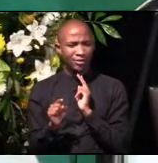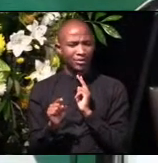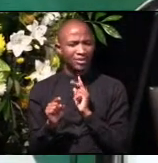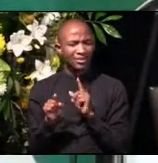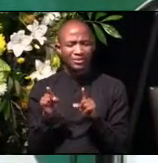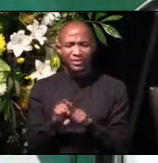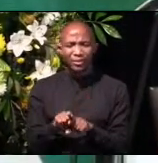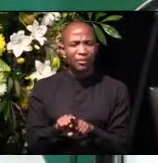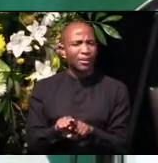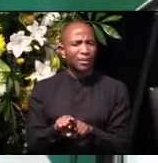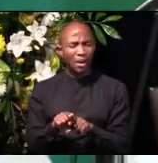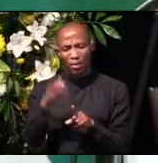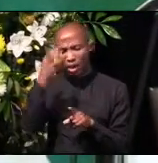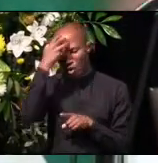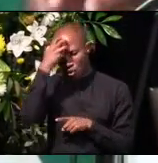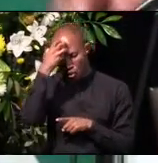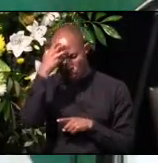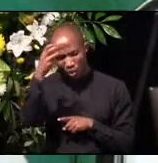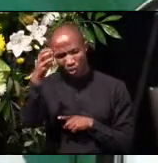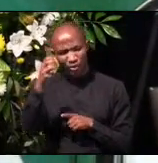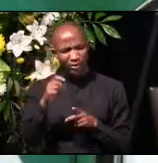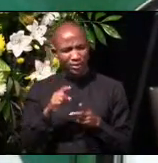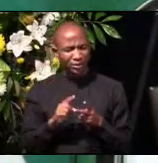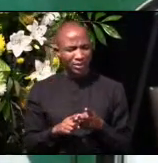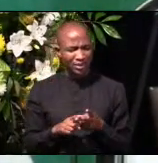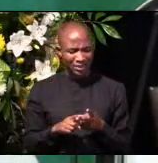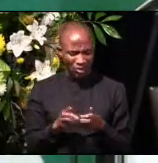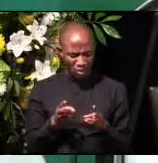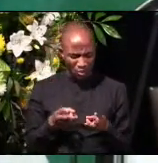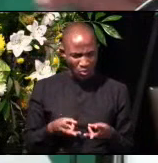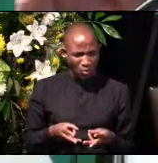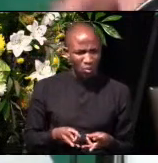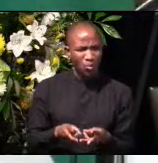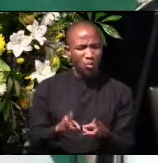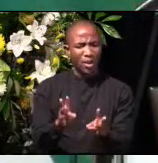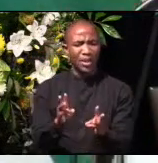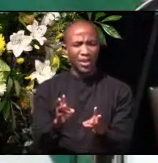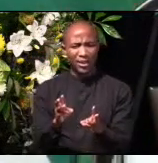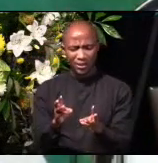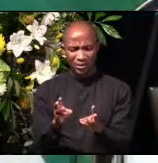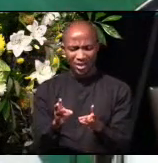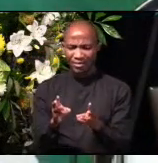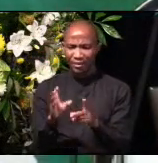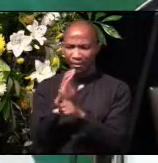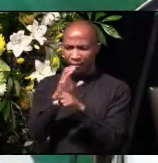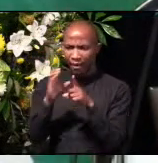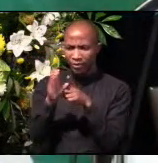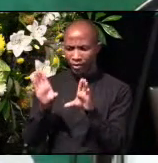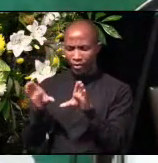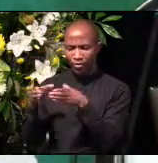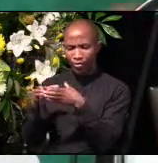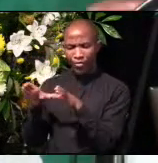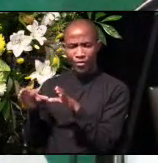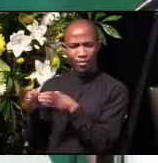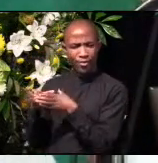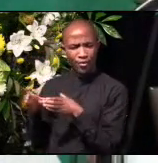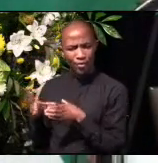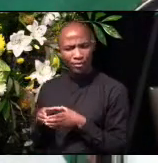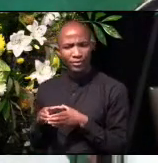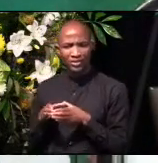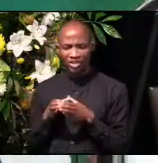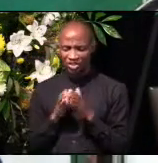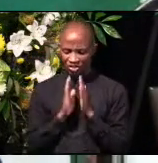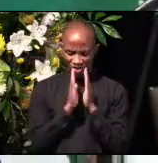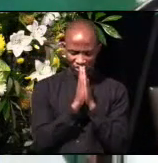mama called see to Street committees cultural groups Church